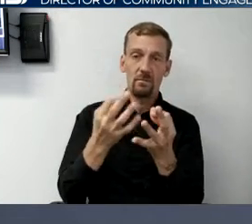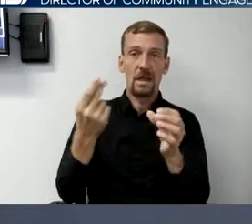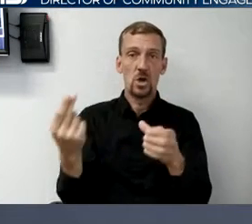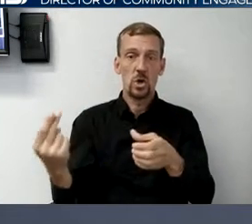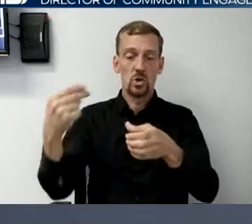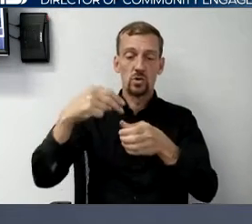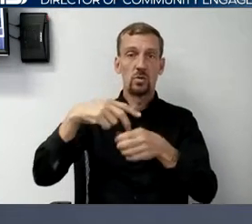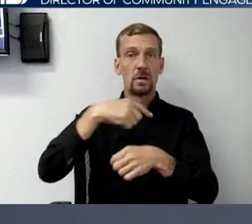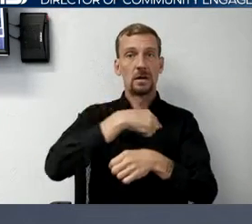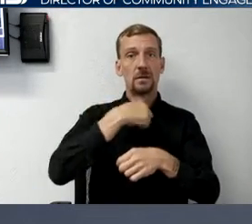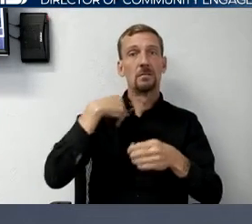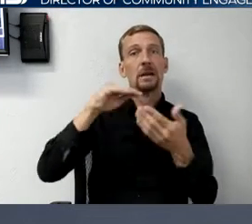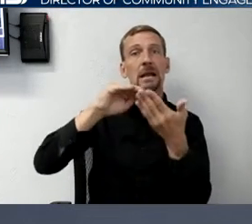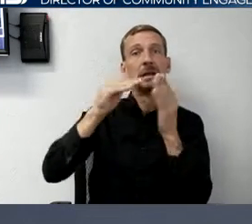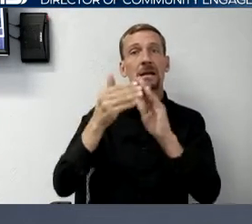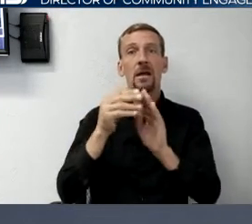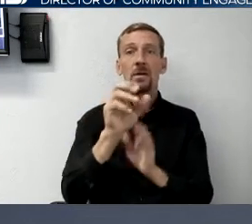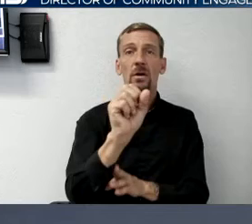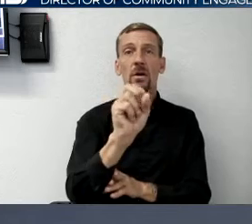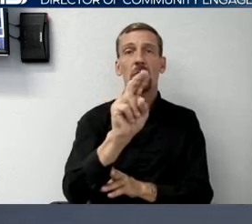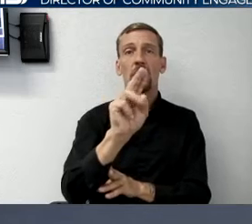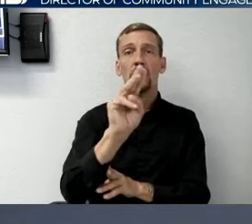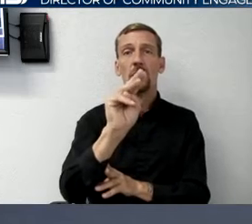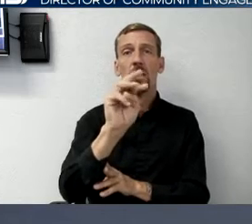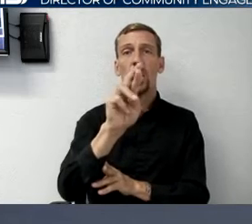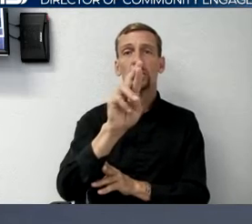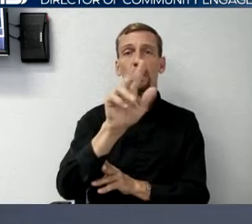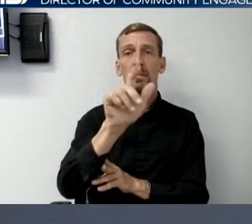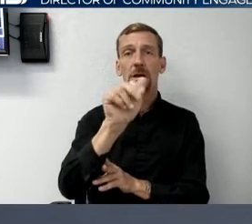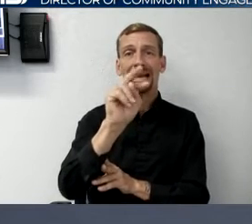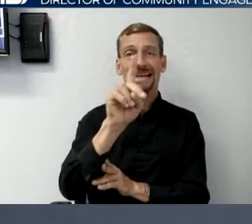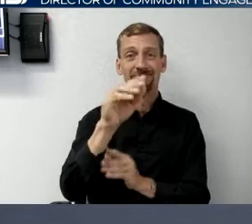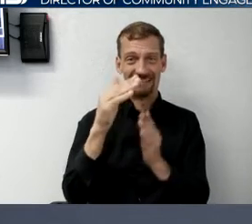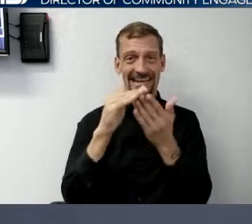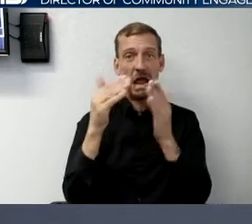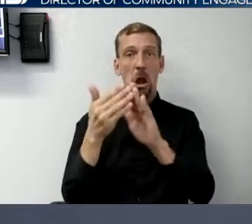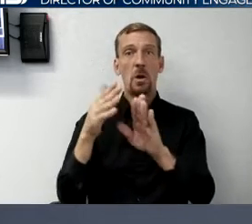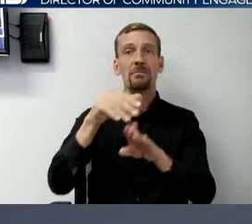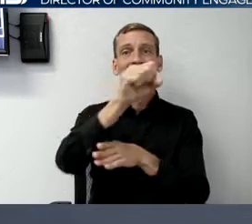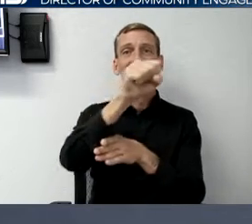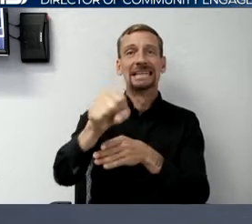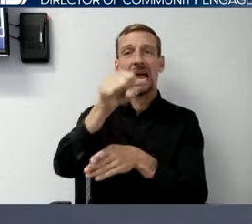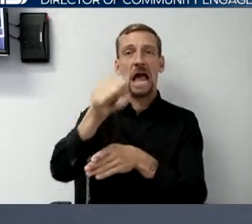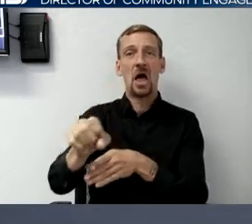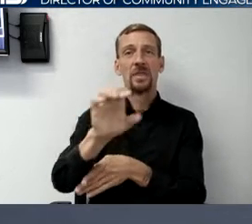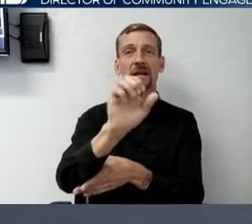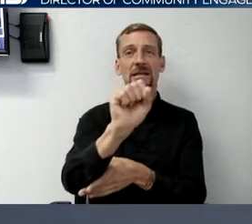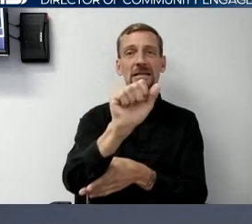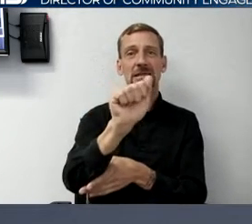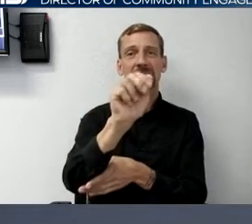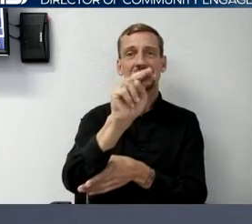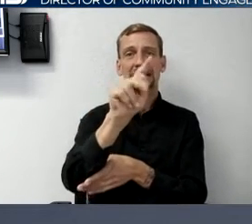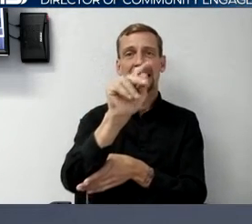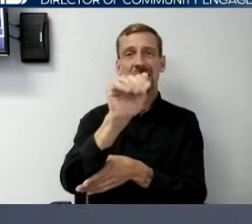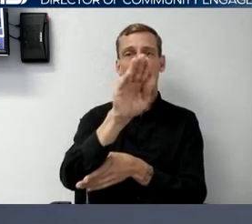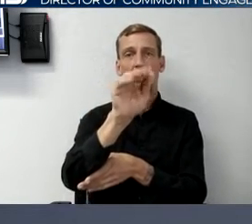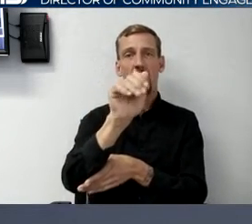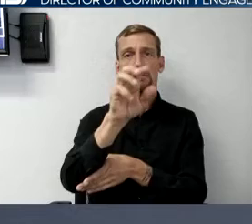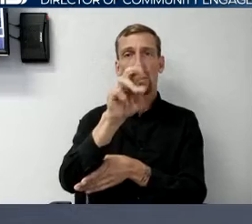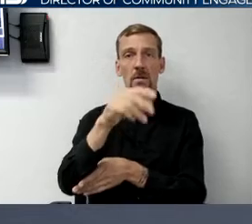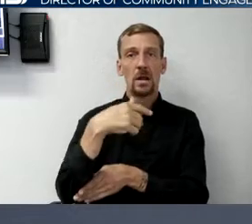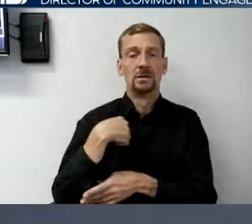joined me down in the little town of Summerlin, just slightly south of Santa Barbara, to finally celebrate